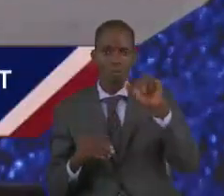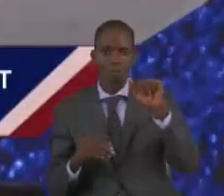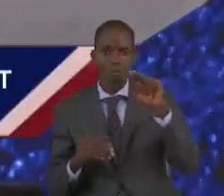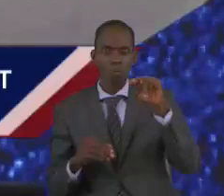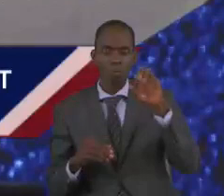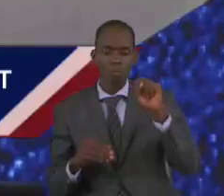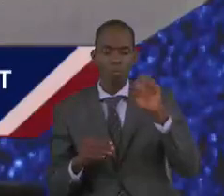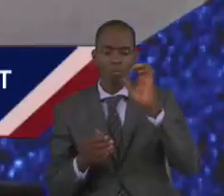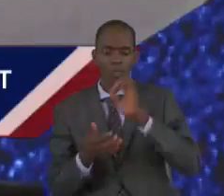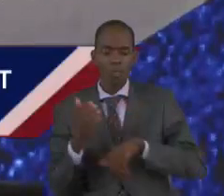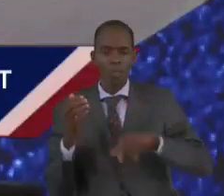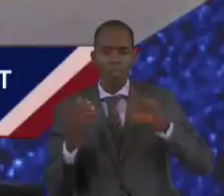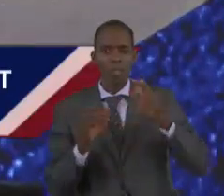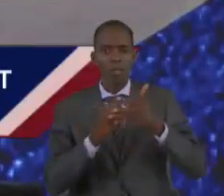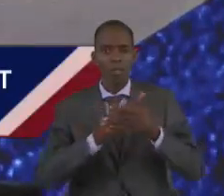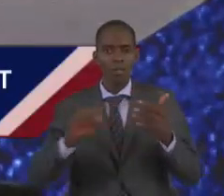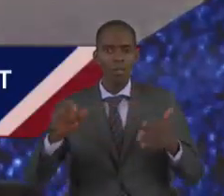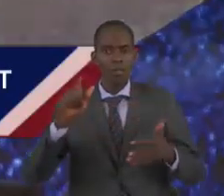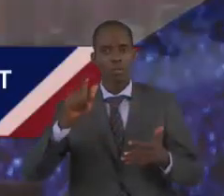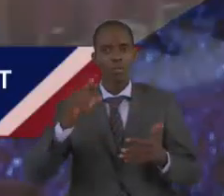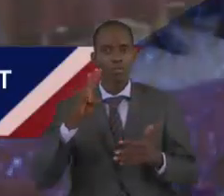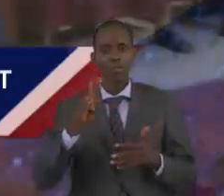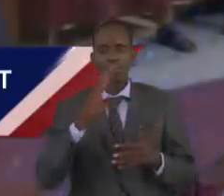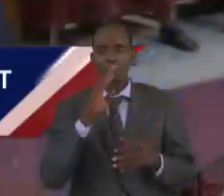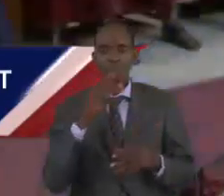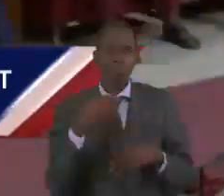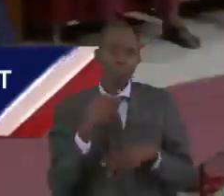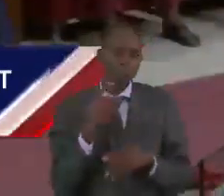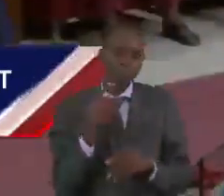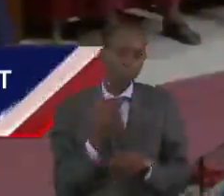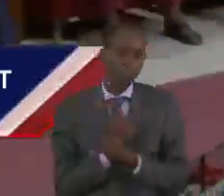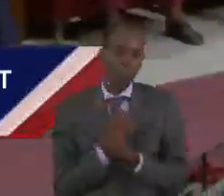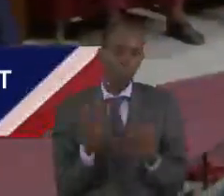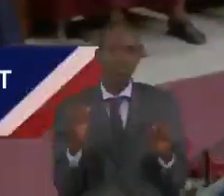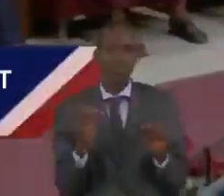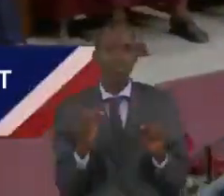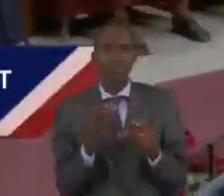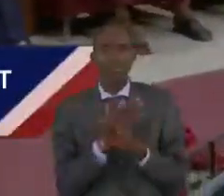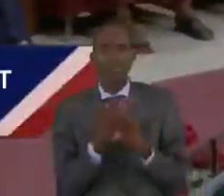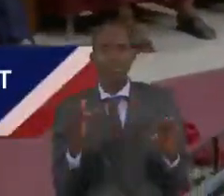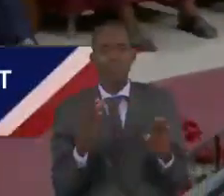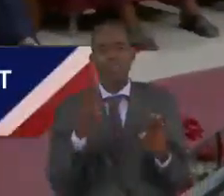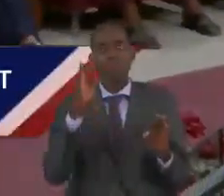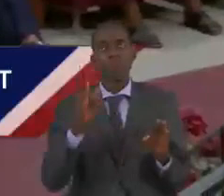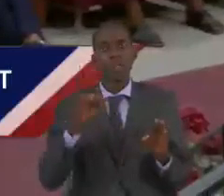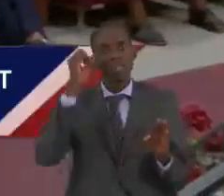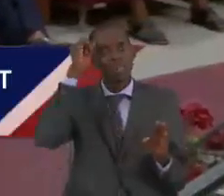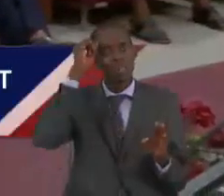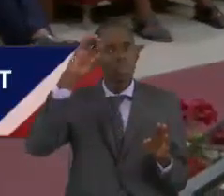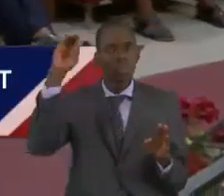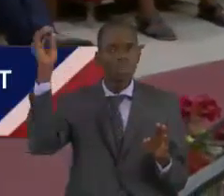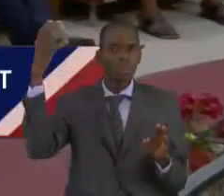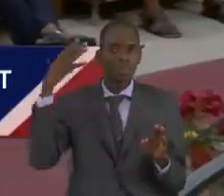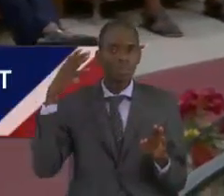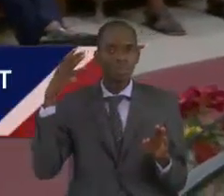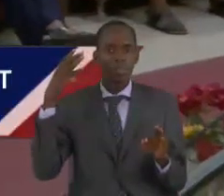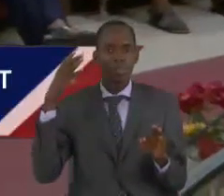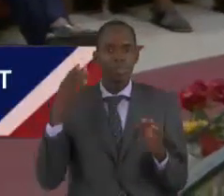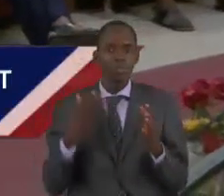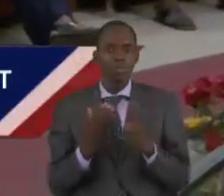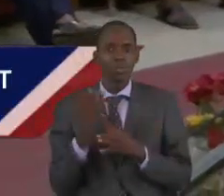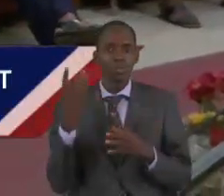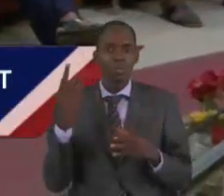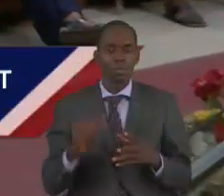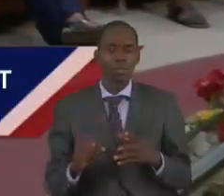chapter 3, verse 24. Being justified freely by his grace through the